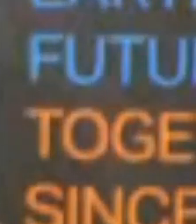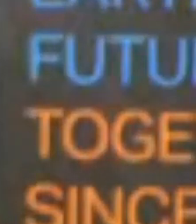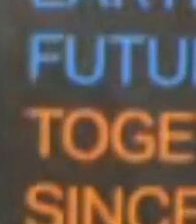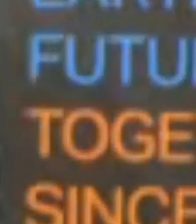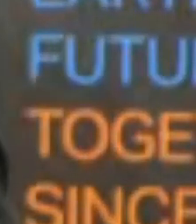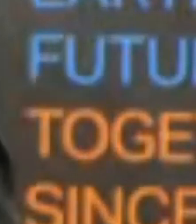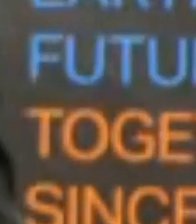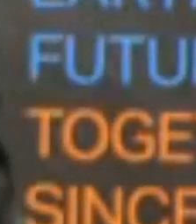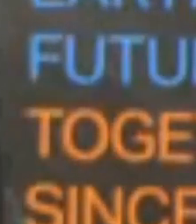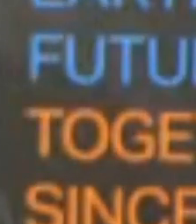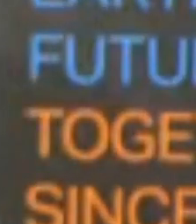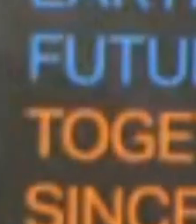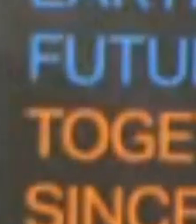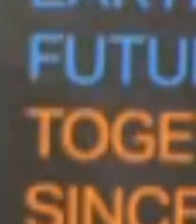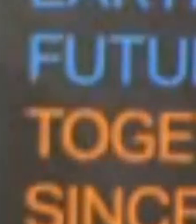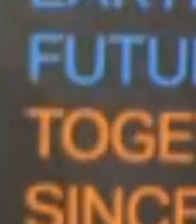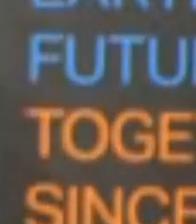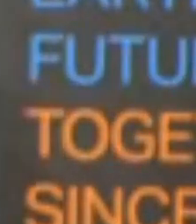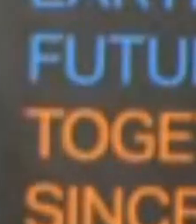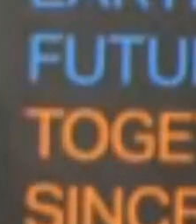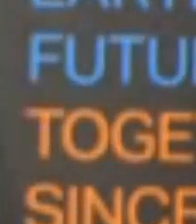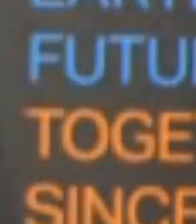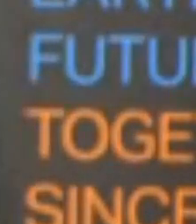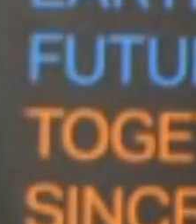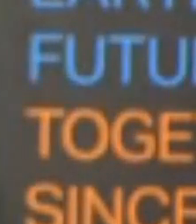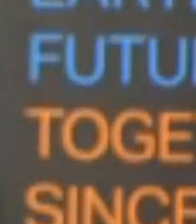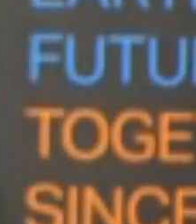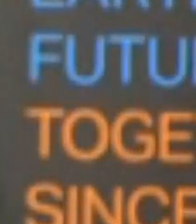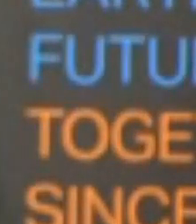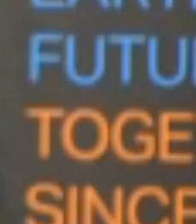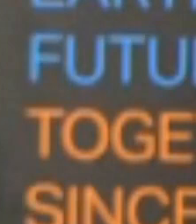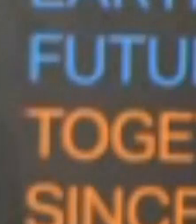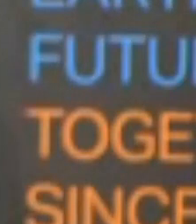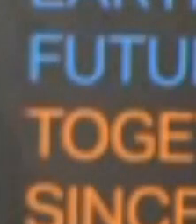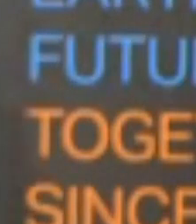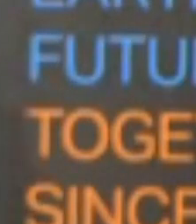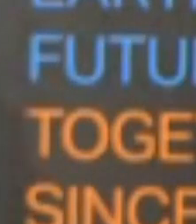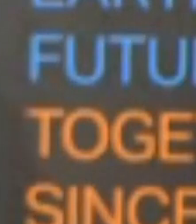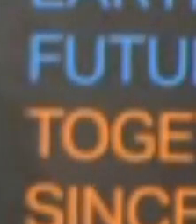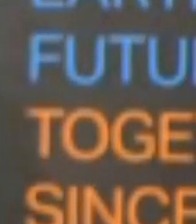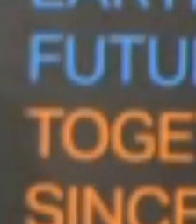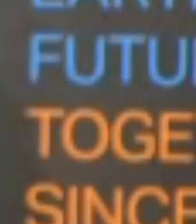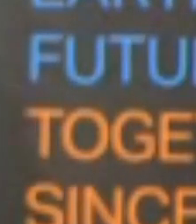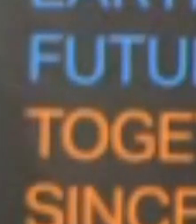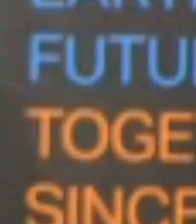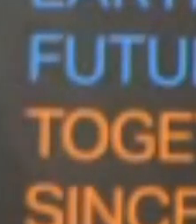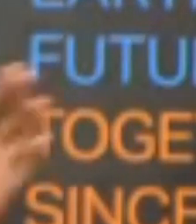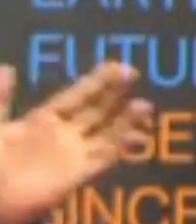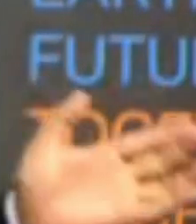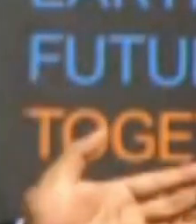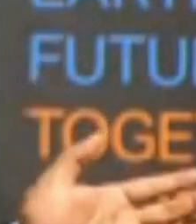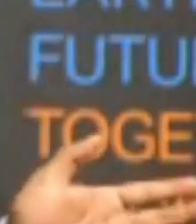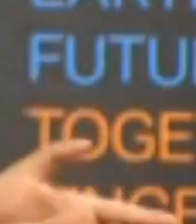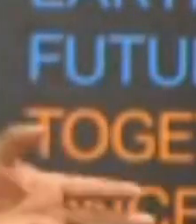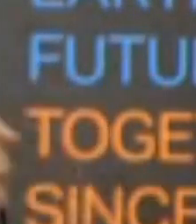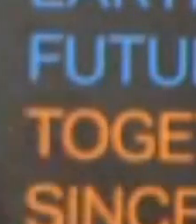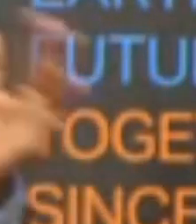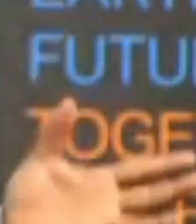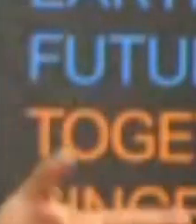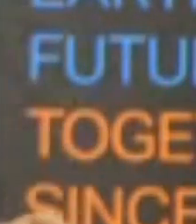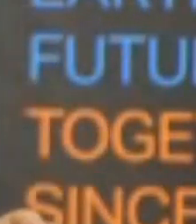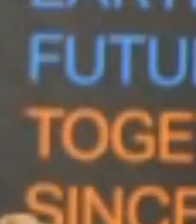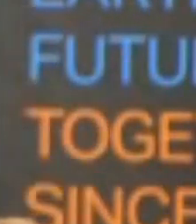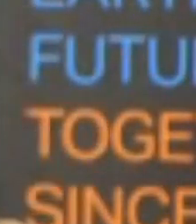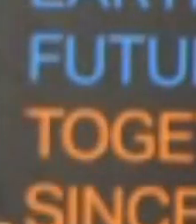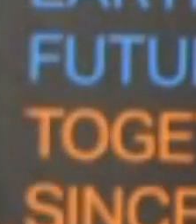planning. And that is what impressed me, and I was glad that they were very, very honest, because where I work, there's a lot